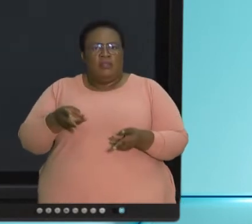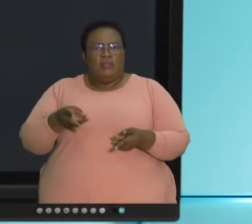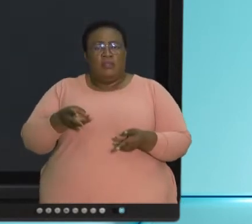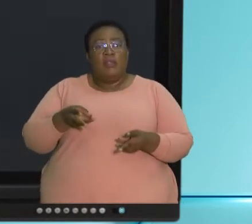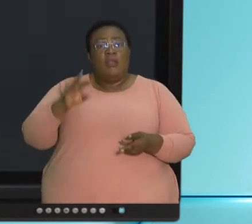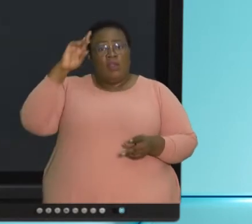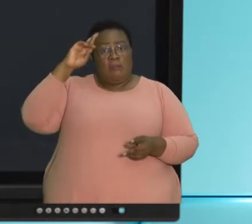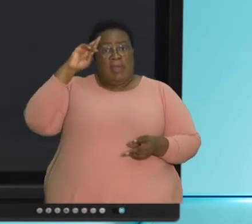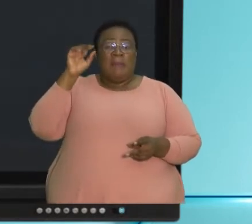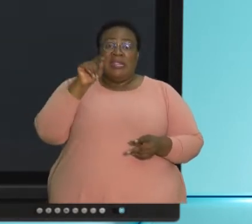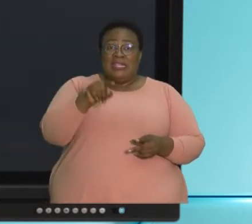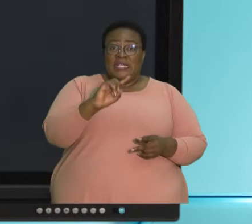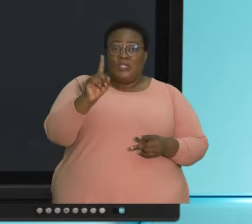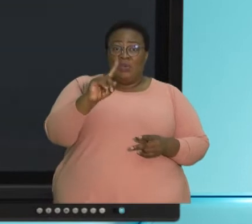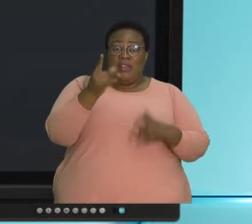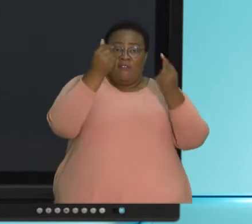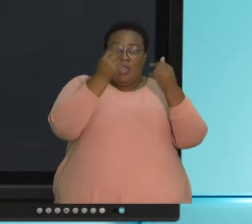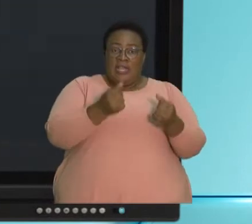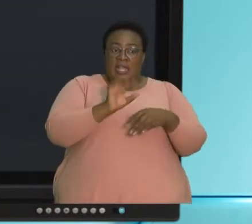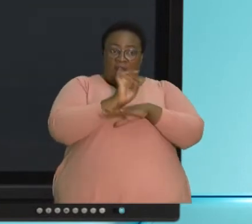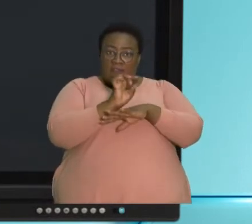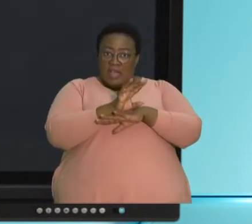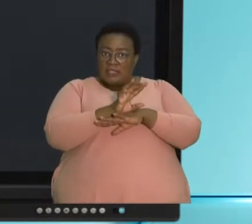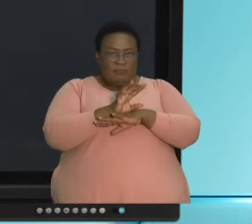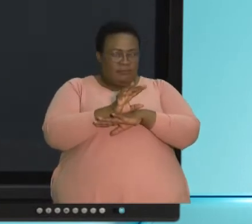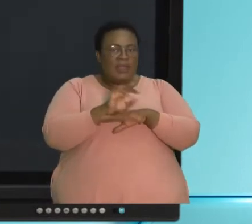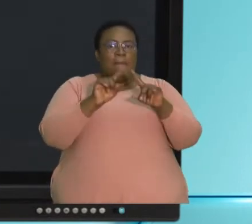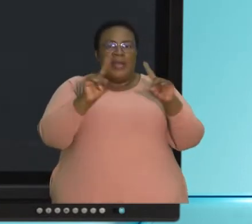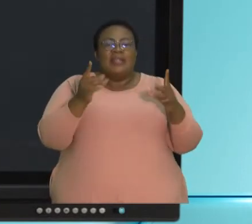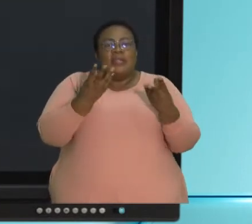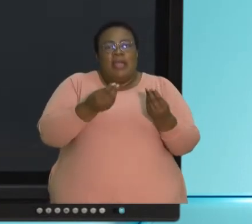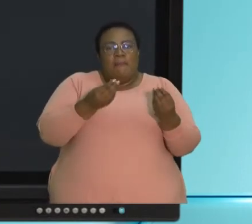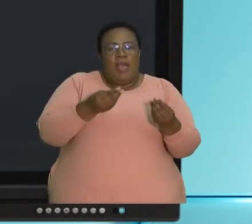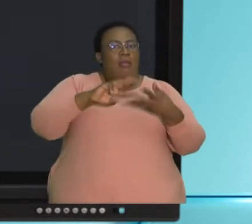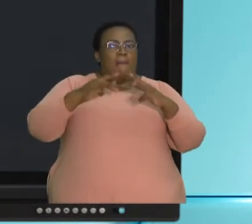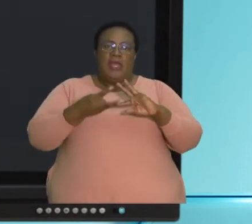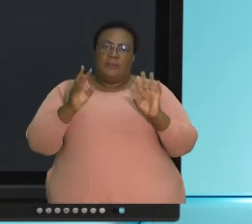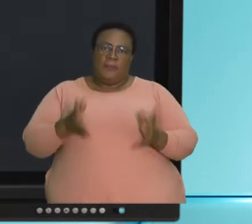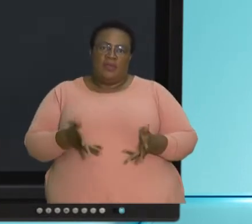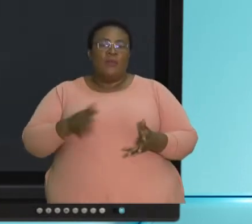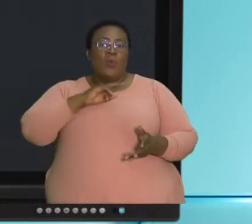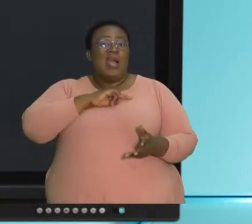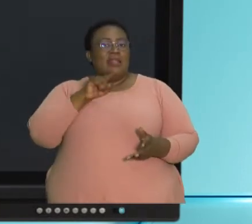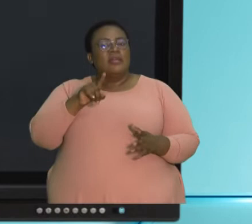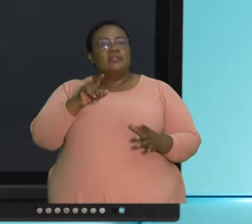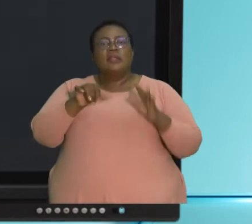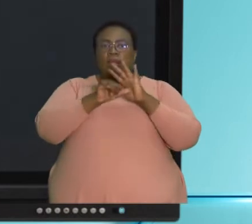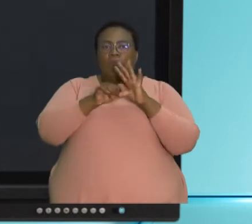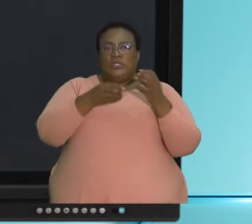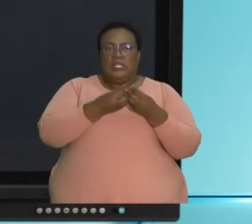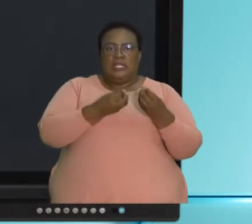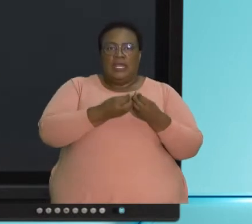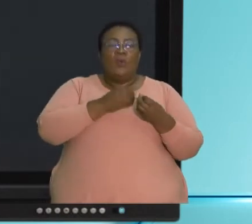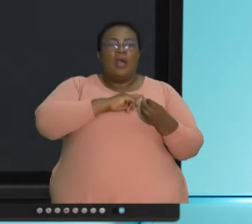financial advice. It's just us talking numbers and mathematics, which is the big thing that the people who are